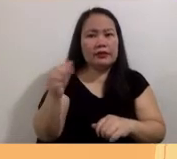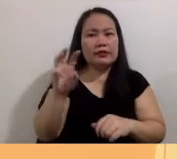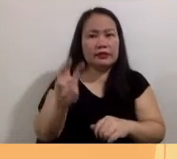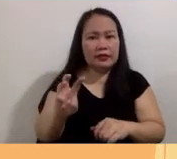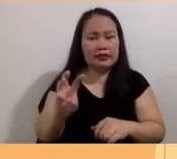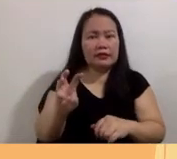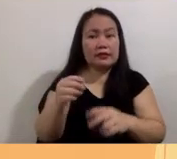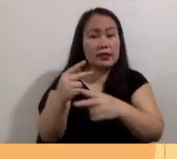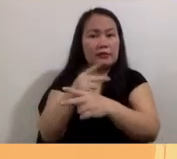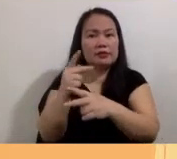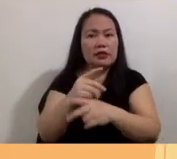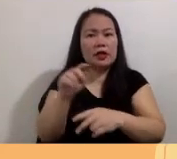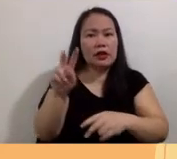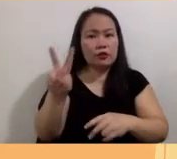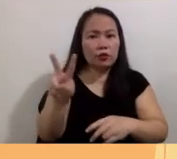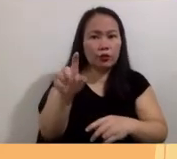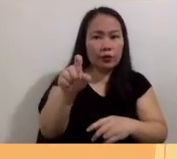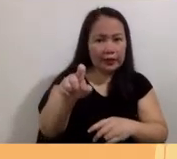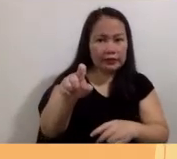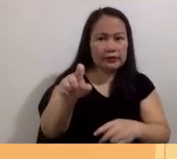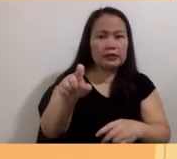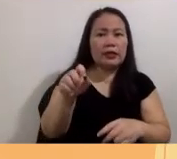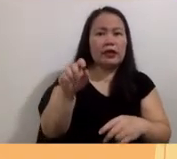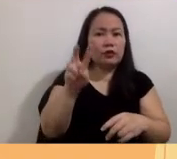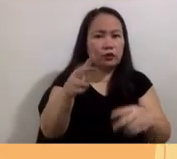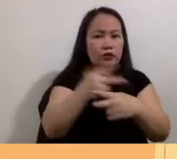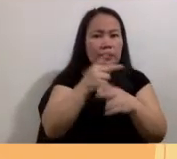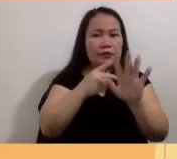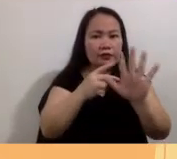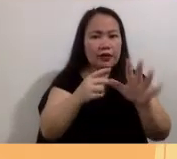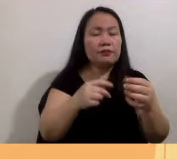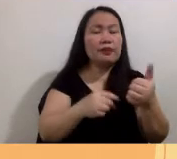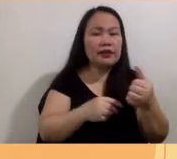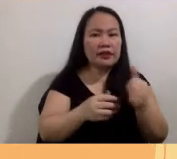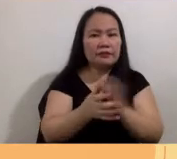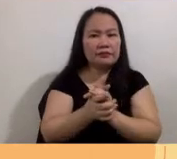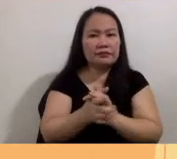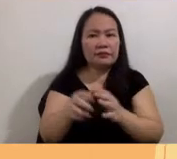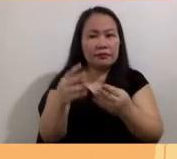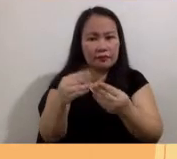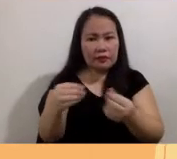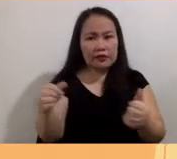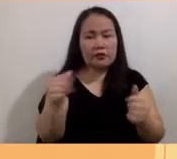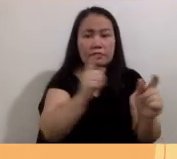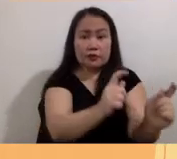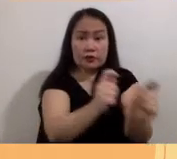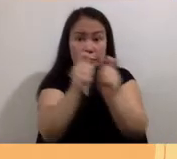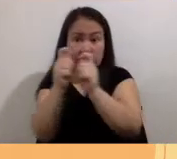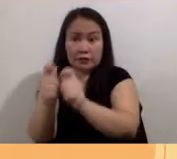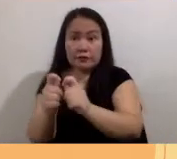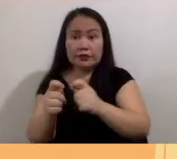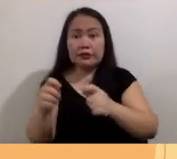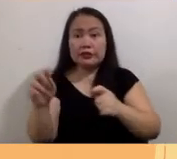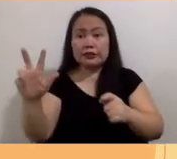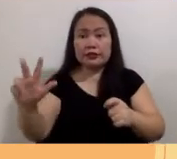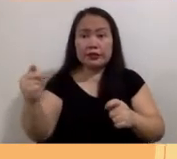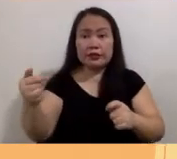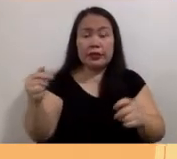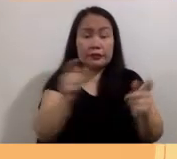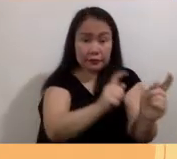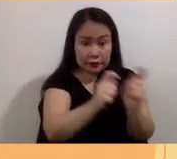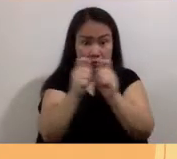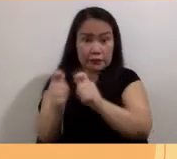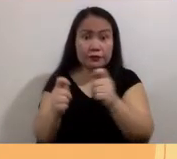2 times x, that is 2x. 2 times 5, that is 10. So, let us solve. Lipat natin si 2x. So, 3